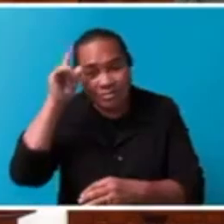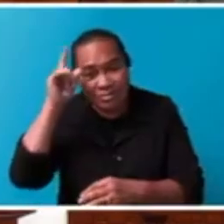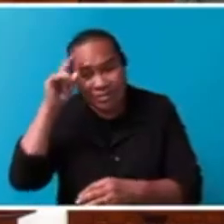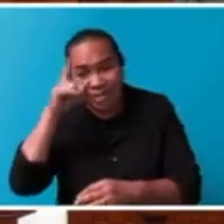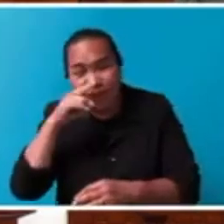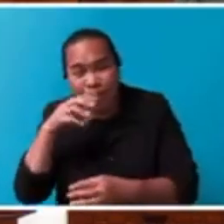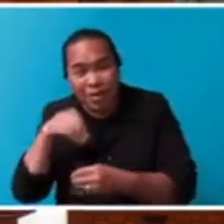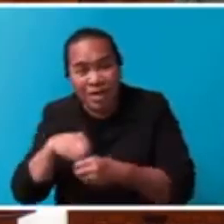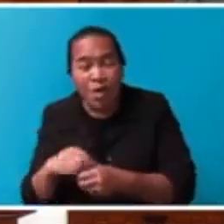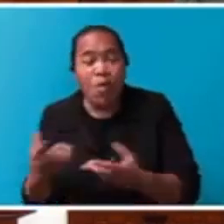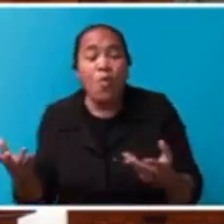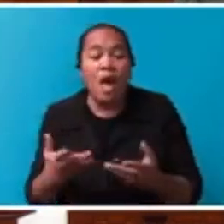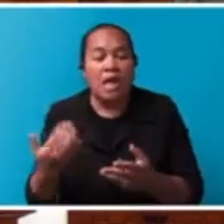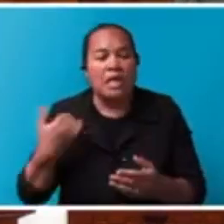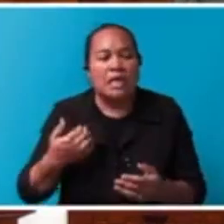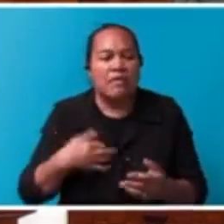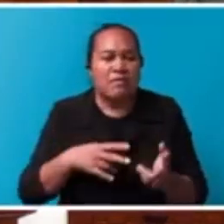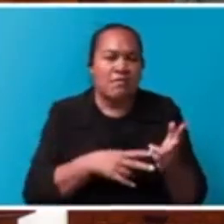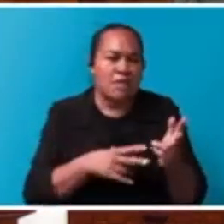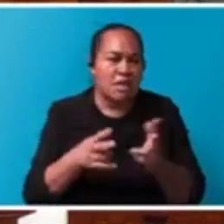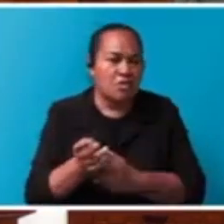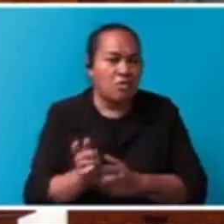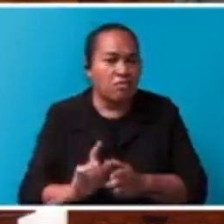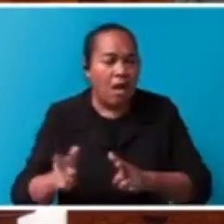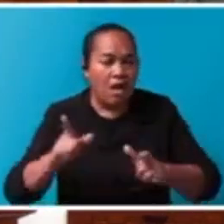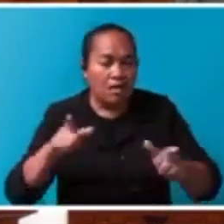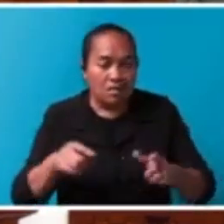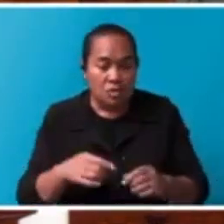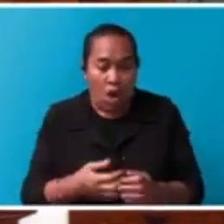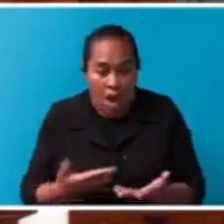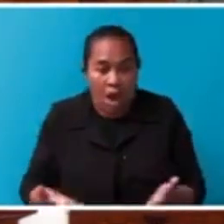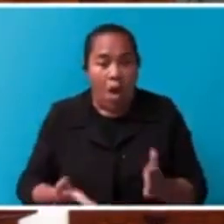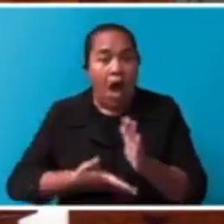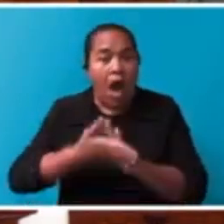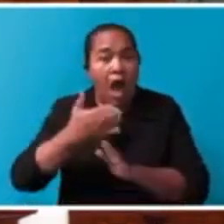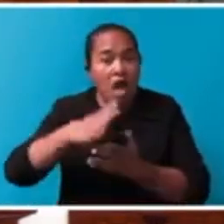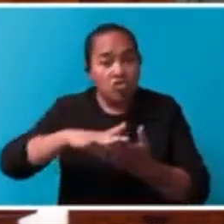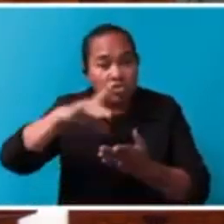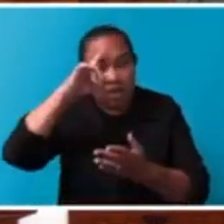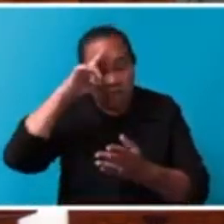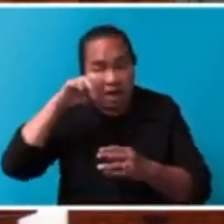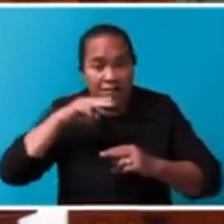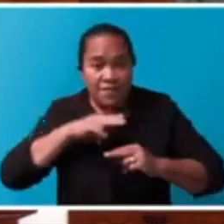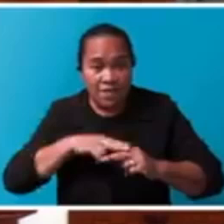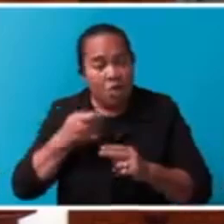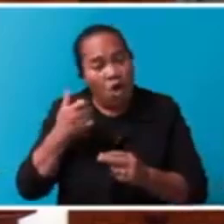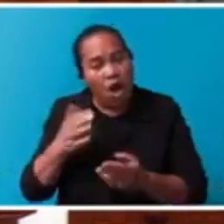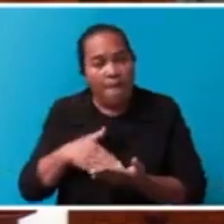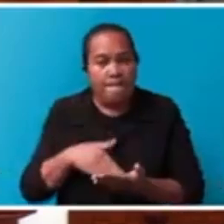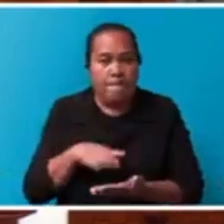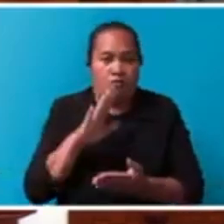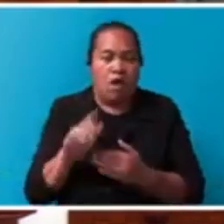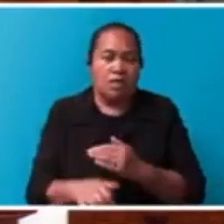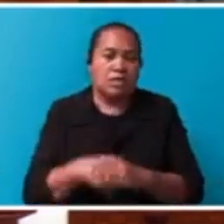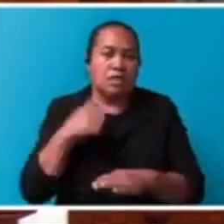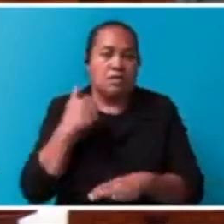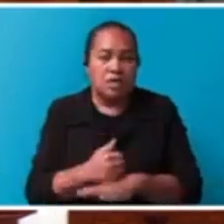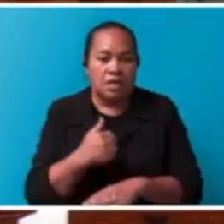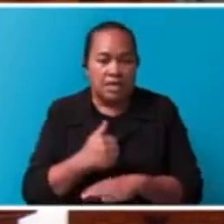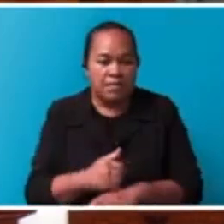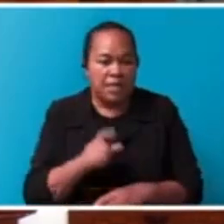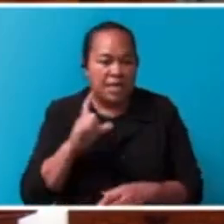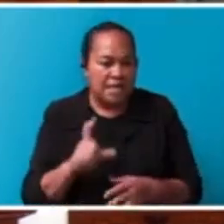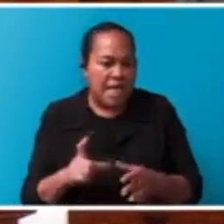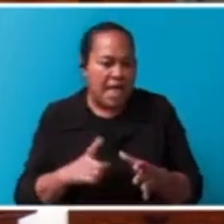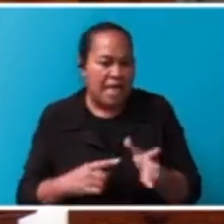remote communities, the Higher Education Commissioner of Fiji has approved the establishment of CATD